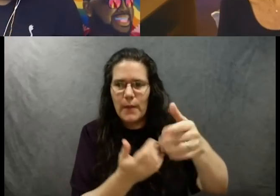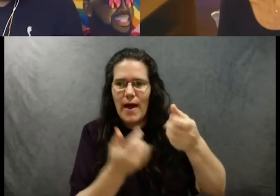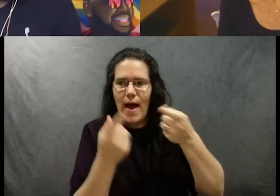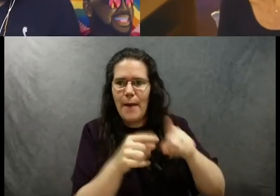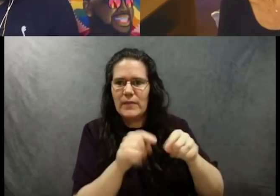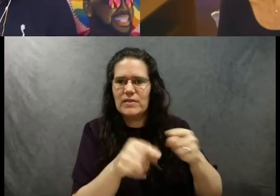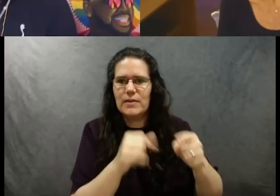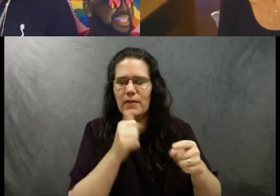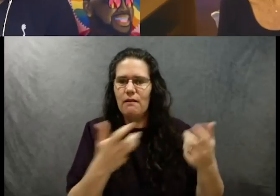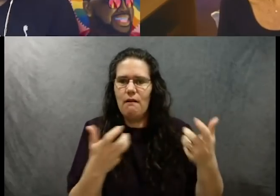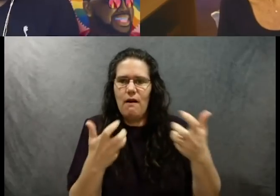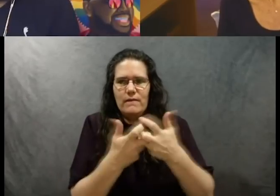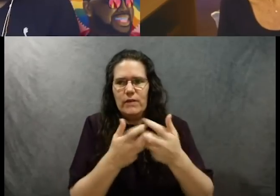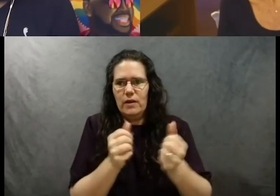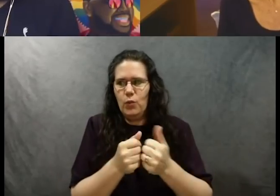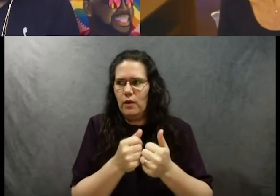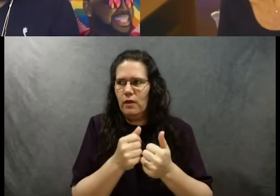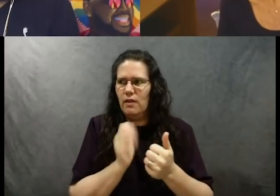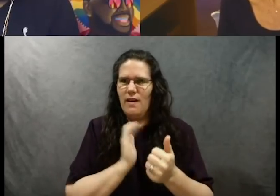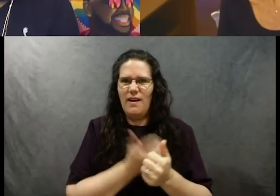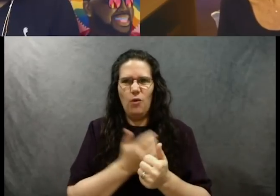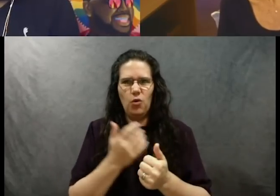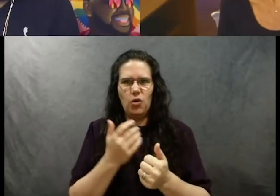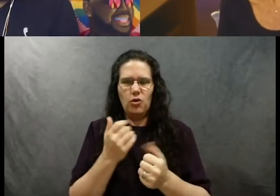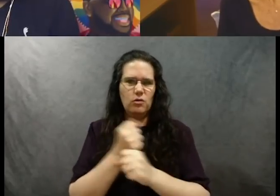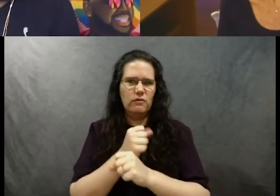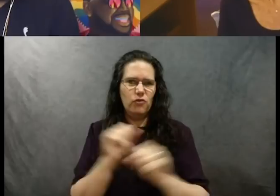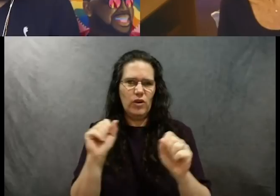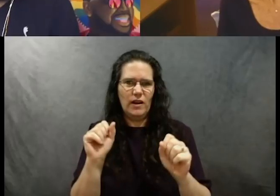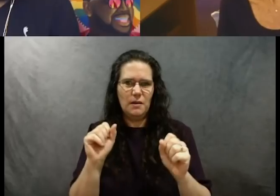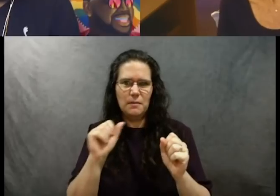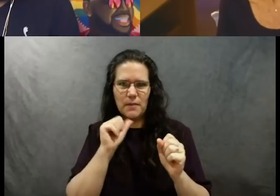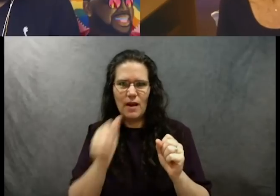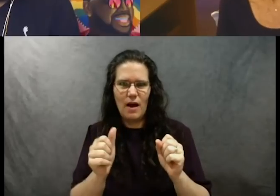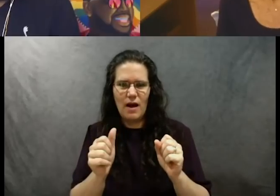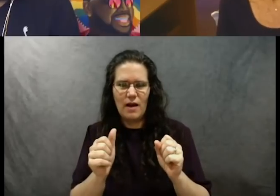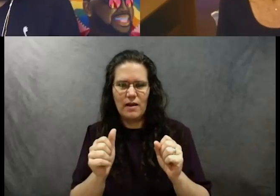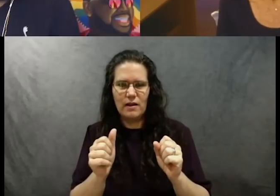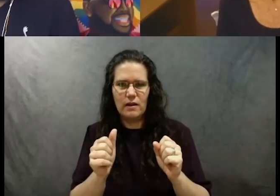freedom of many of us. You know? So...